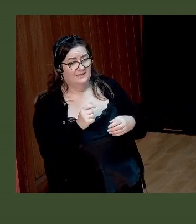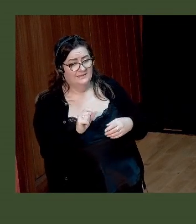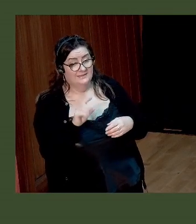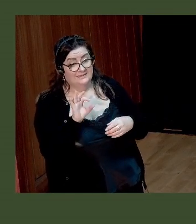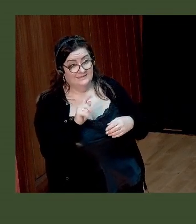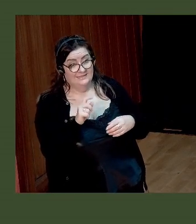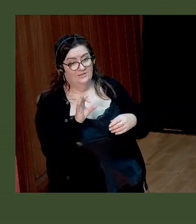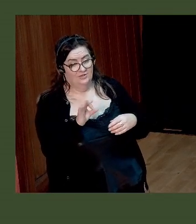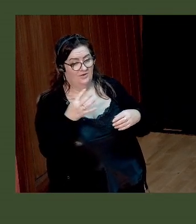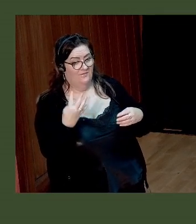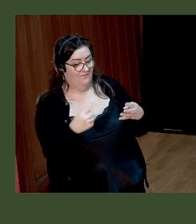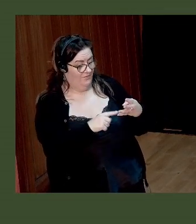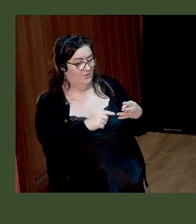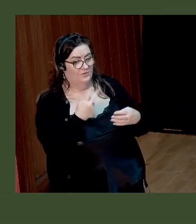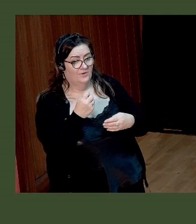year 2000.